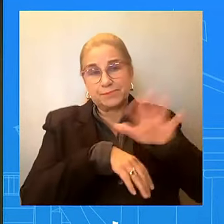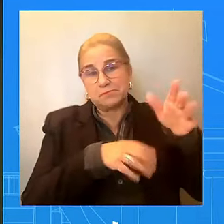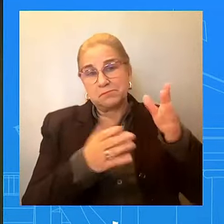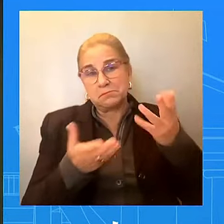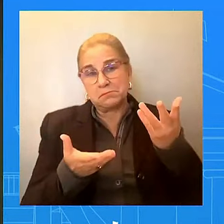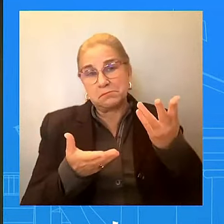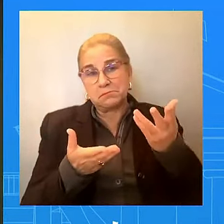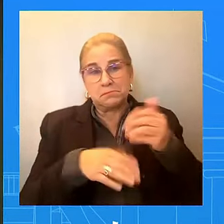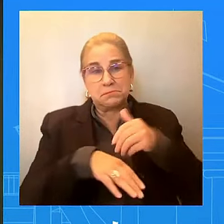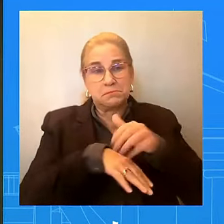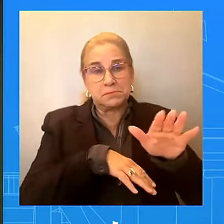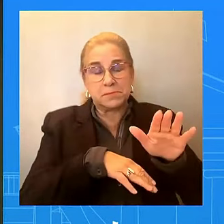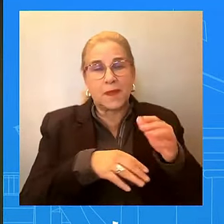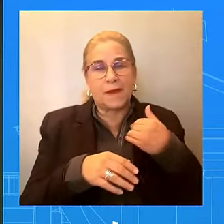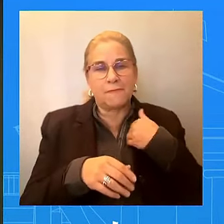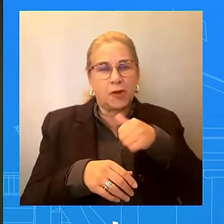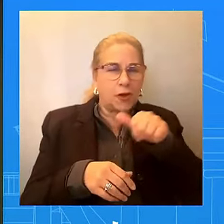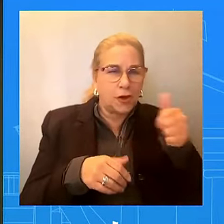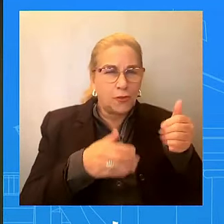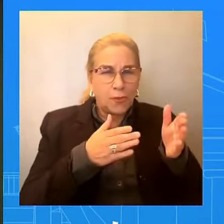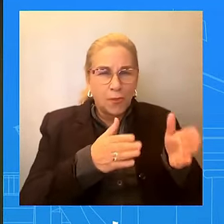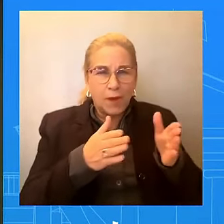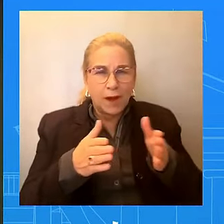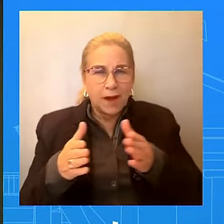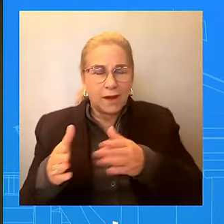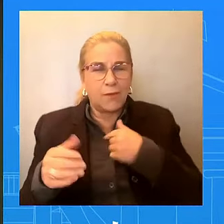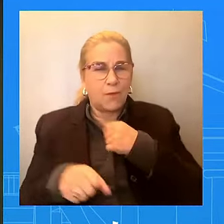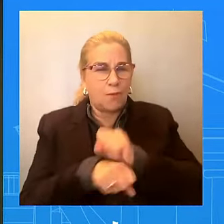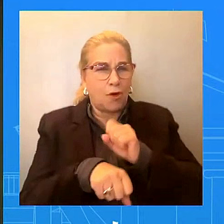that people can, in fact,